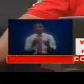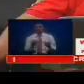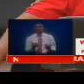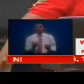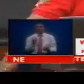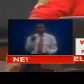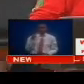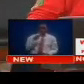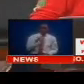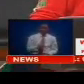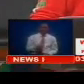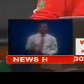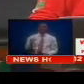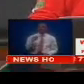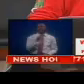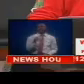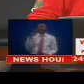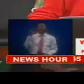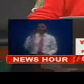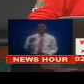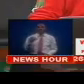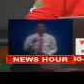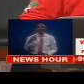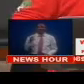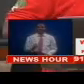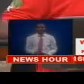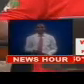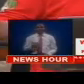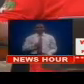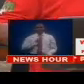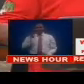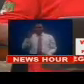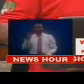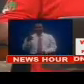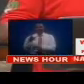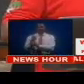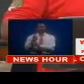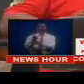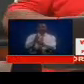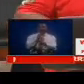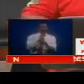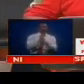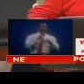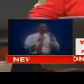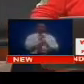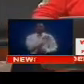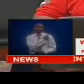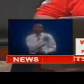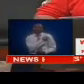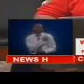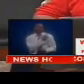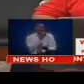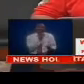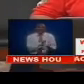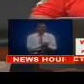And then, the same thing. The Kwamanoni near Kojibusia, NDC hospital, send a